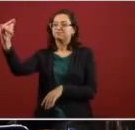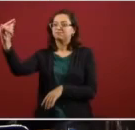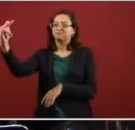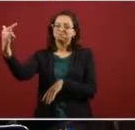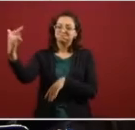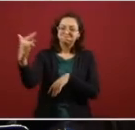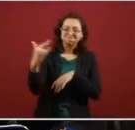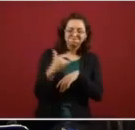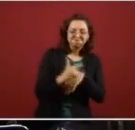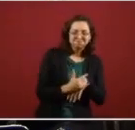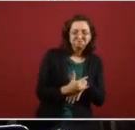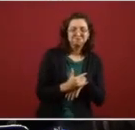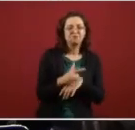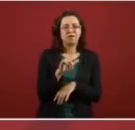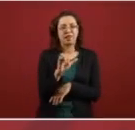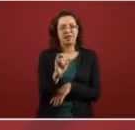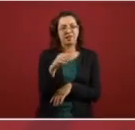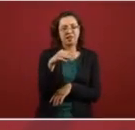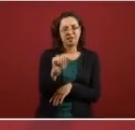Lima.